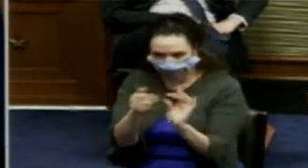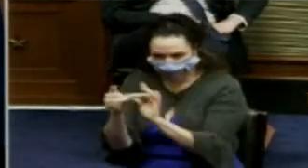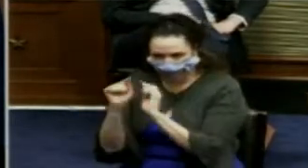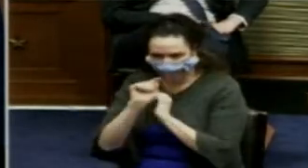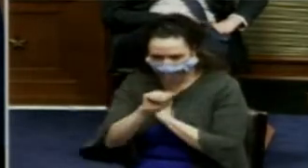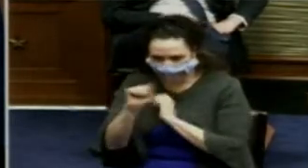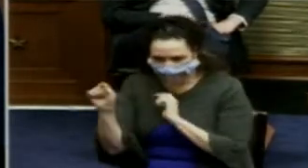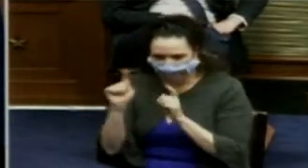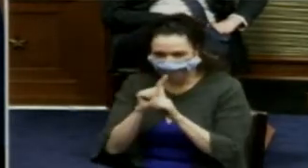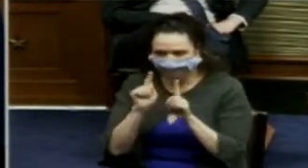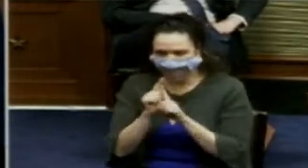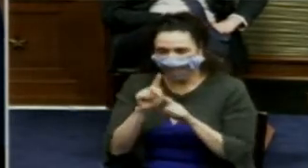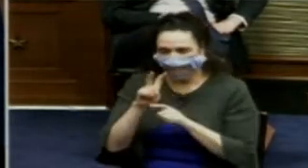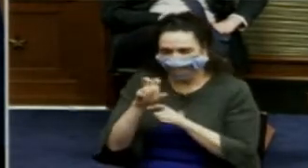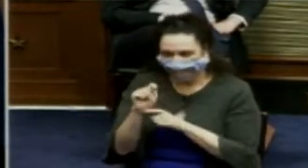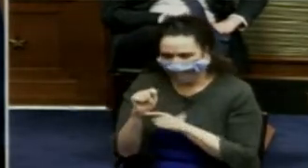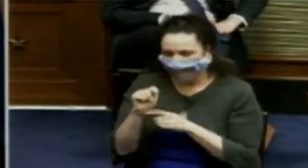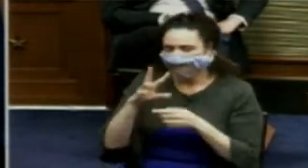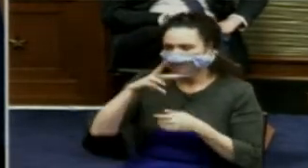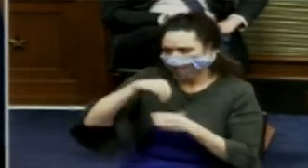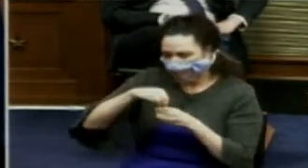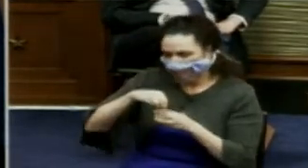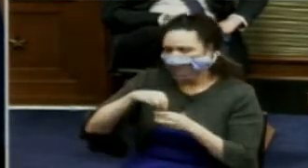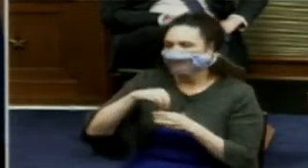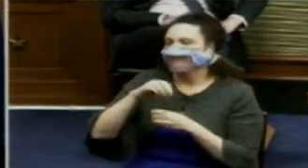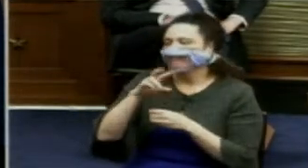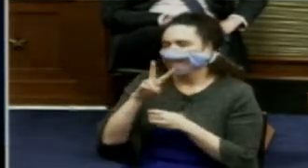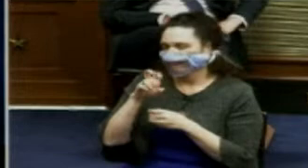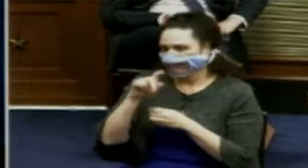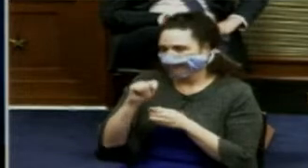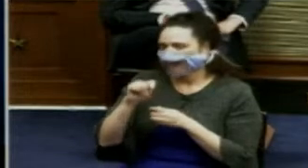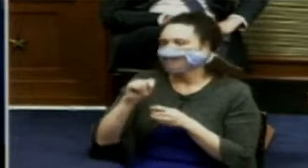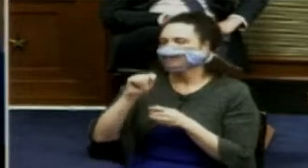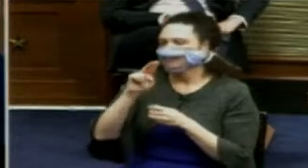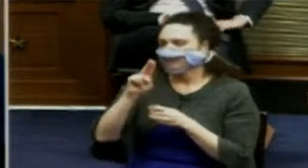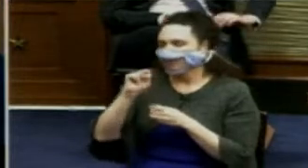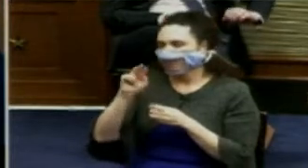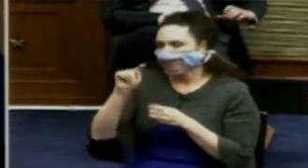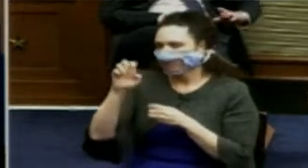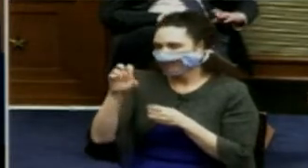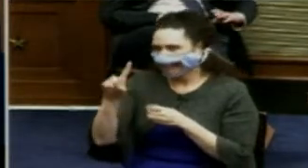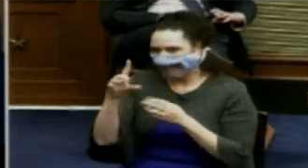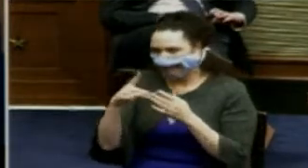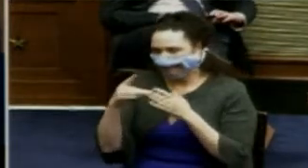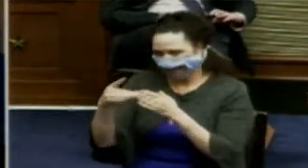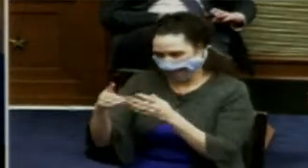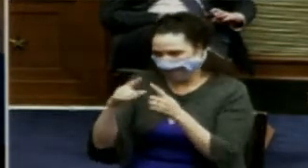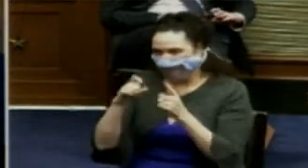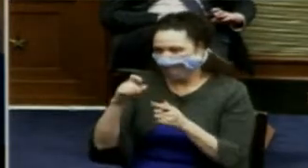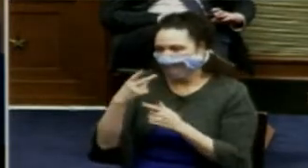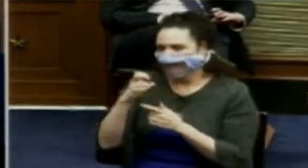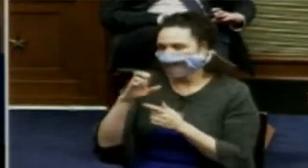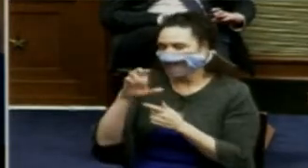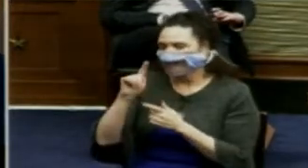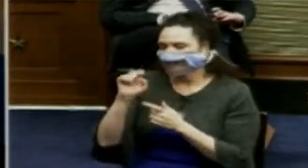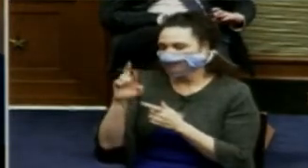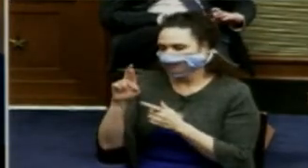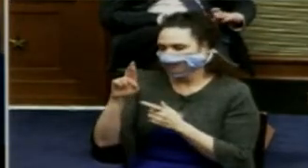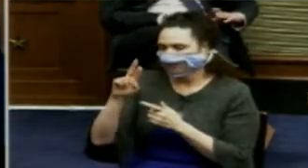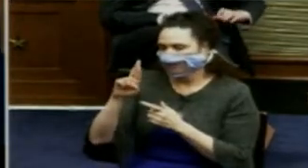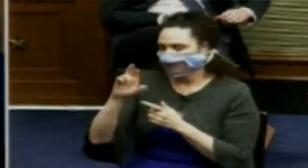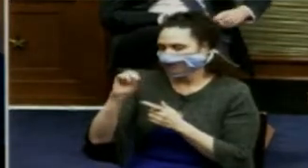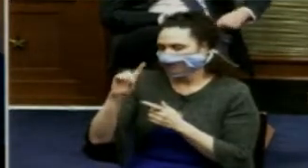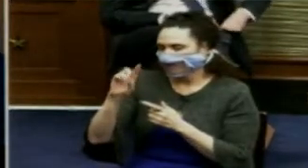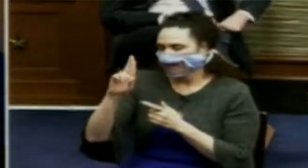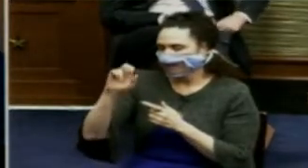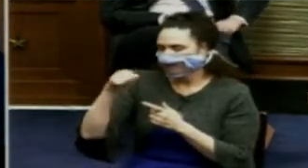for DC statehood, led by Hector Rodriguez. I listened to Miss Antoinette Scott, the first female member of the DC National Guard